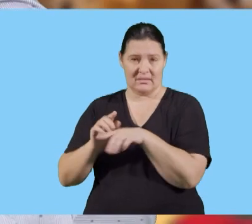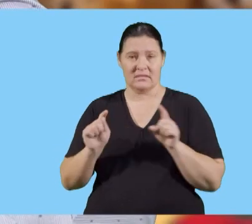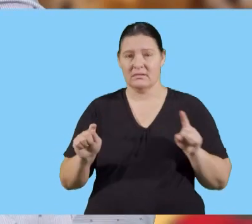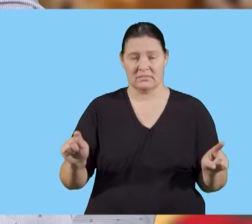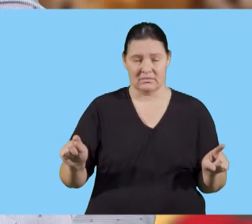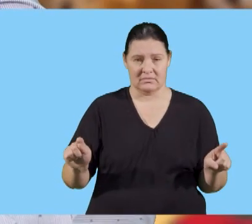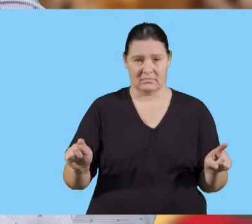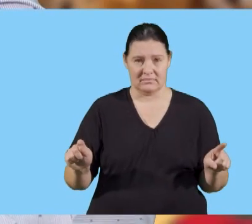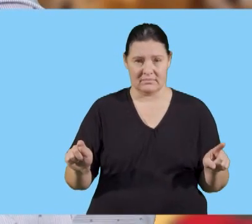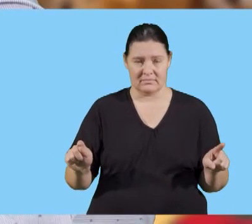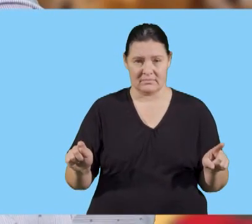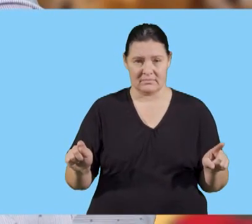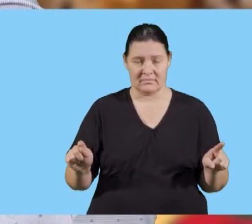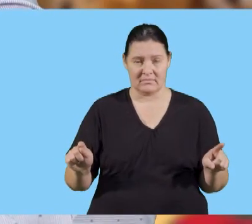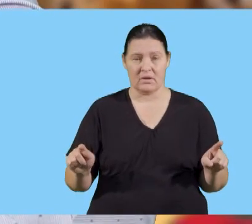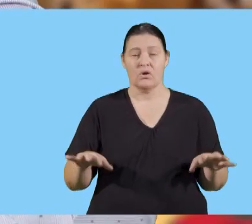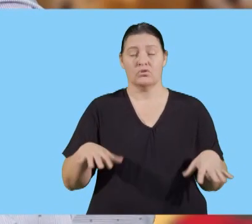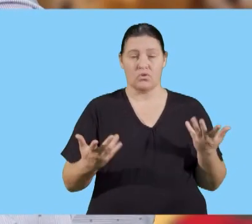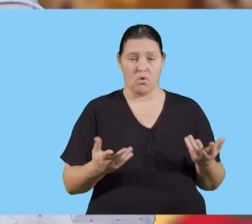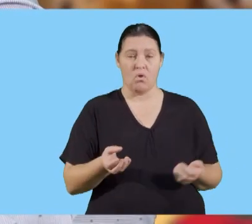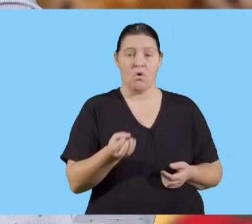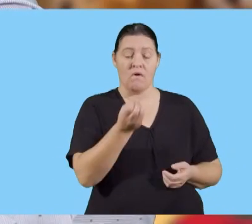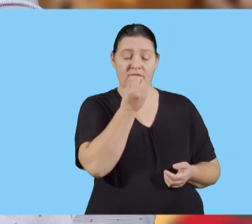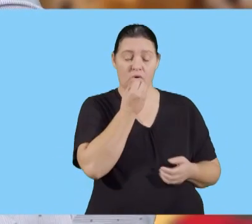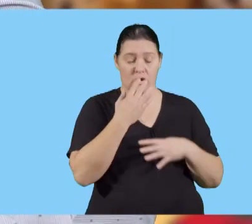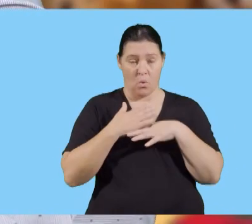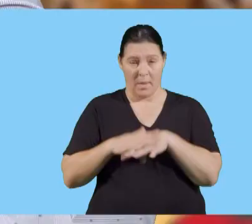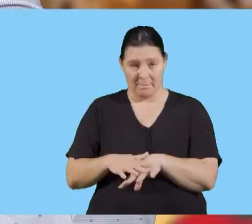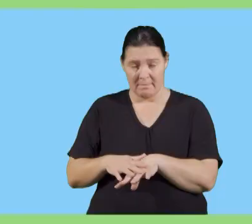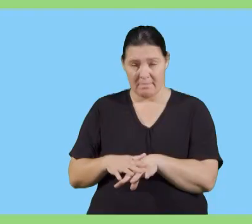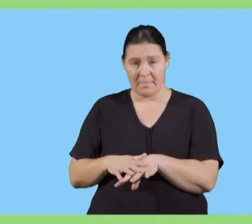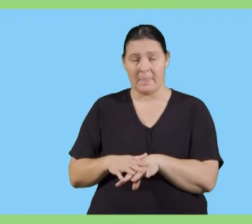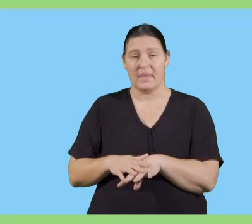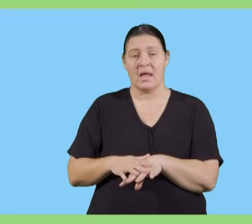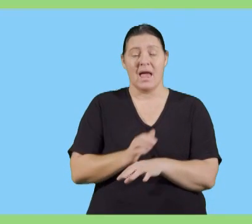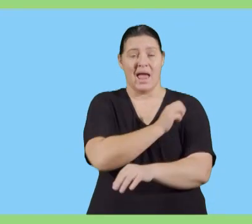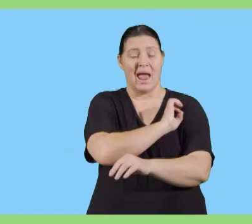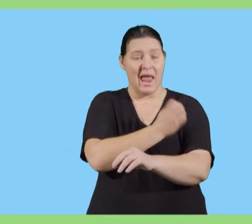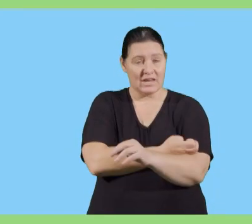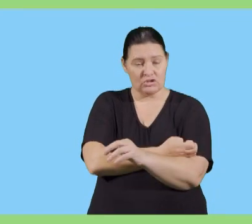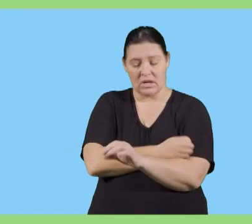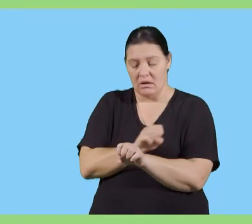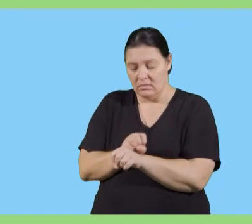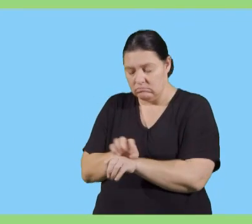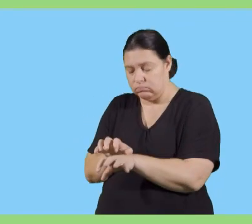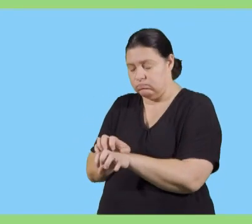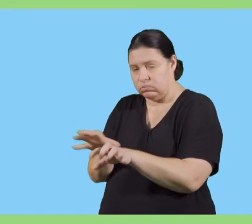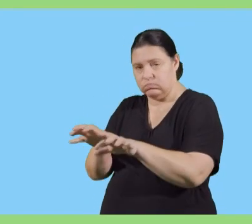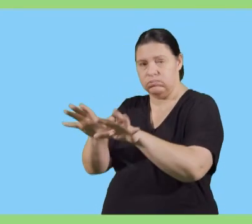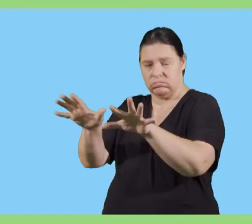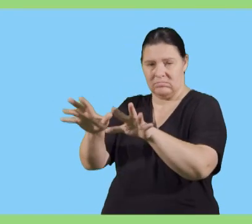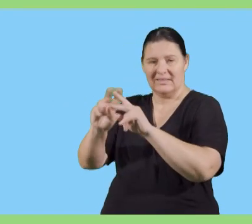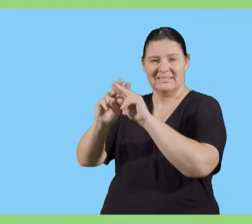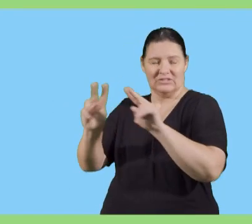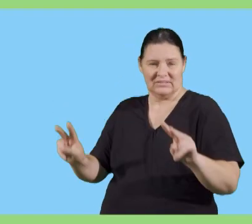chain shows, let me correct that. A food web speaks about the transfer